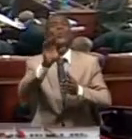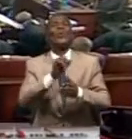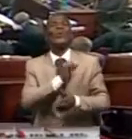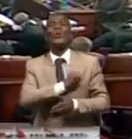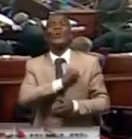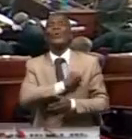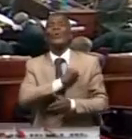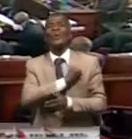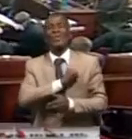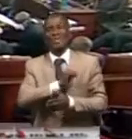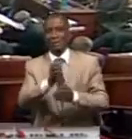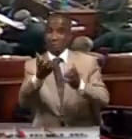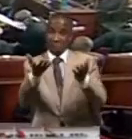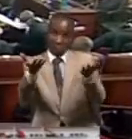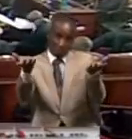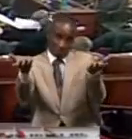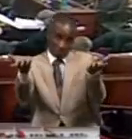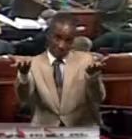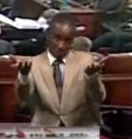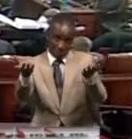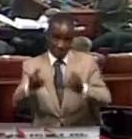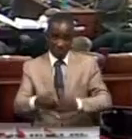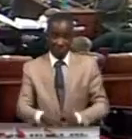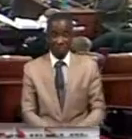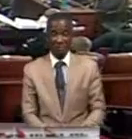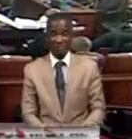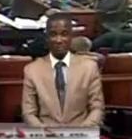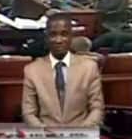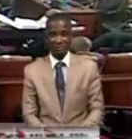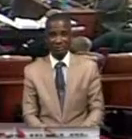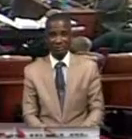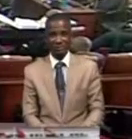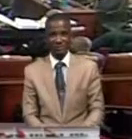My lady, I think that